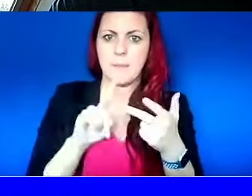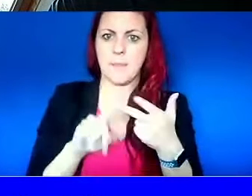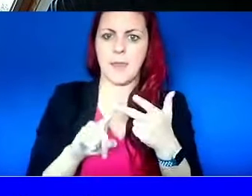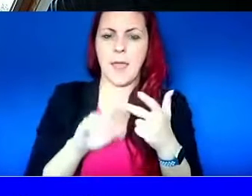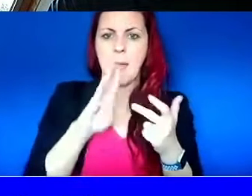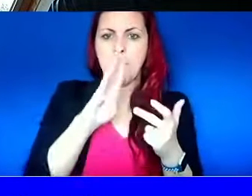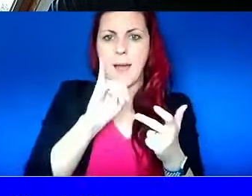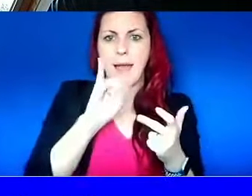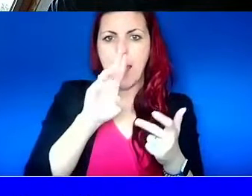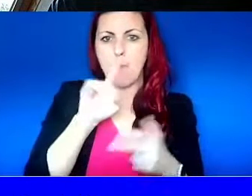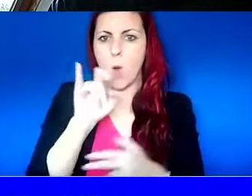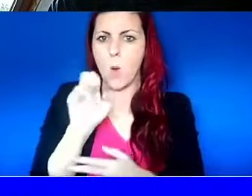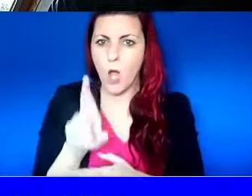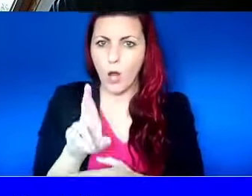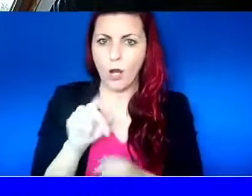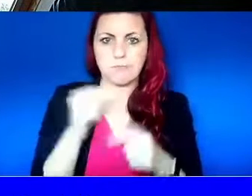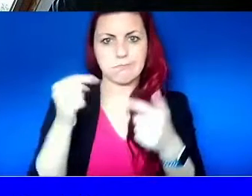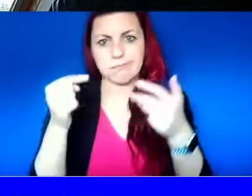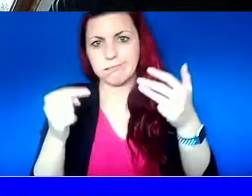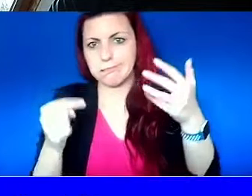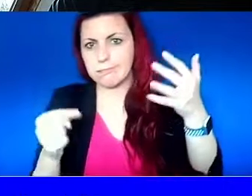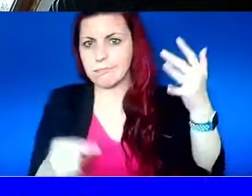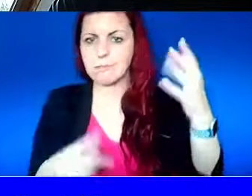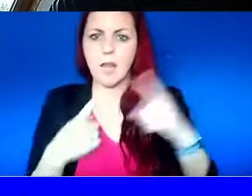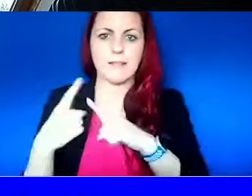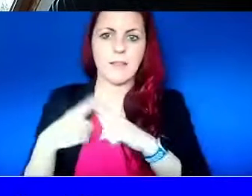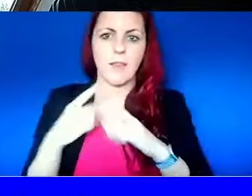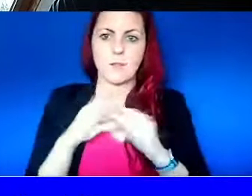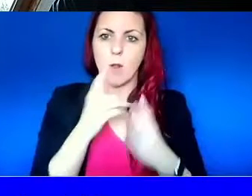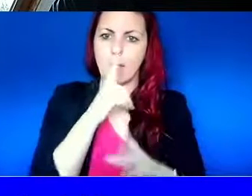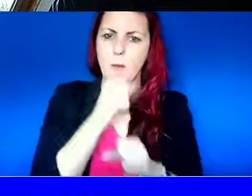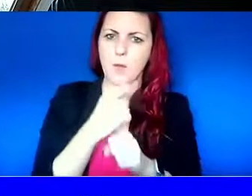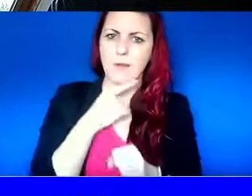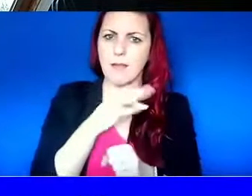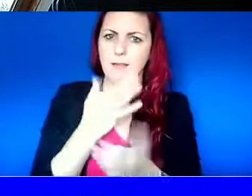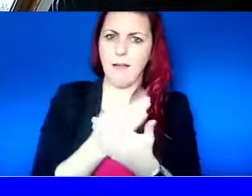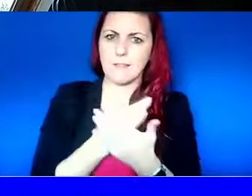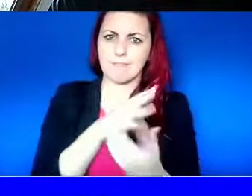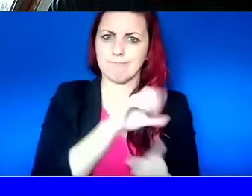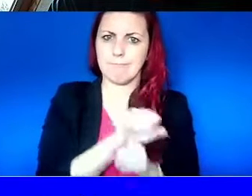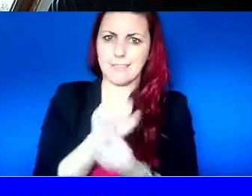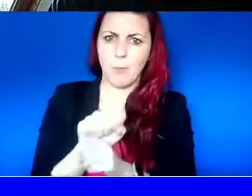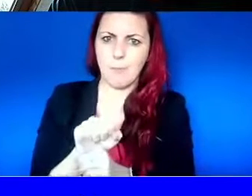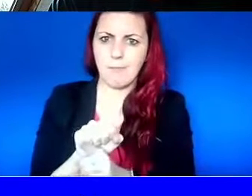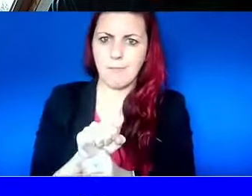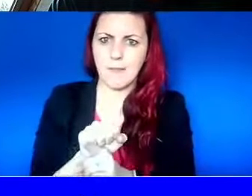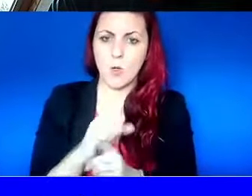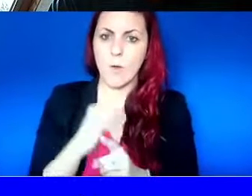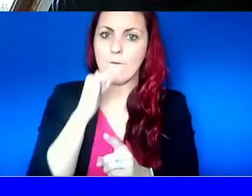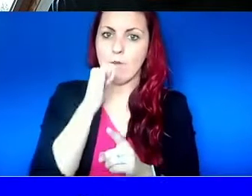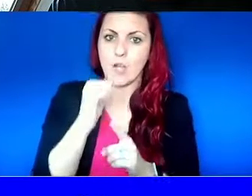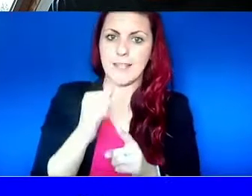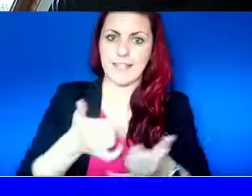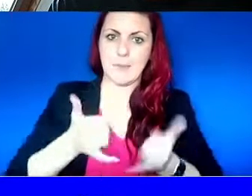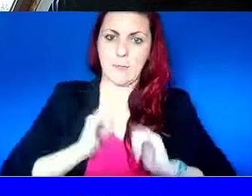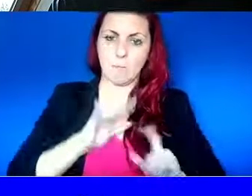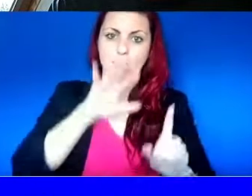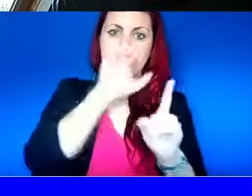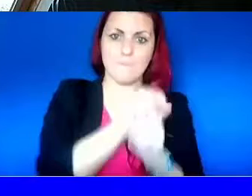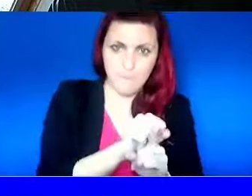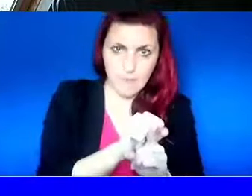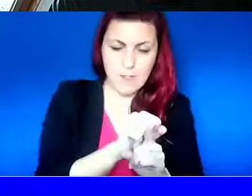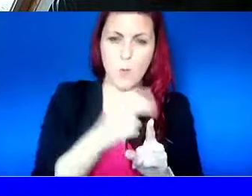bipolar, all sorts of different conditions. And they're very rarely picked up. So the first issue was to look at identification. Now we looked at the